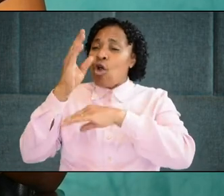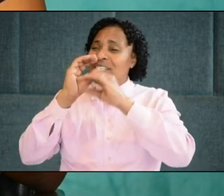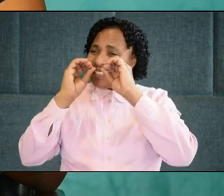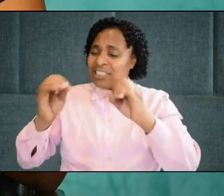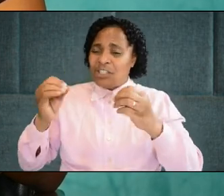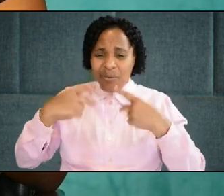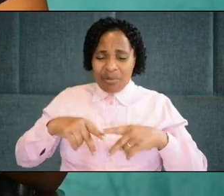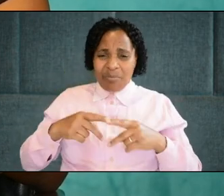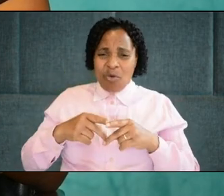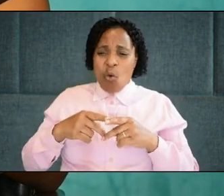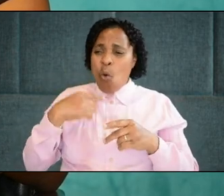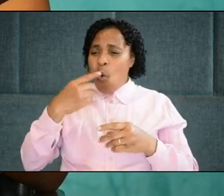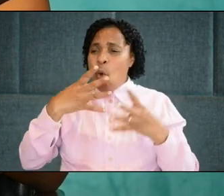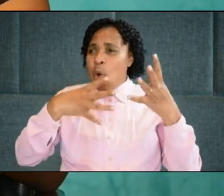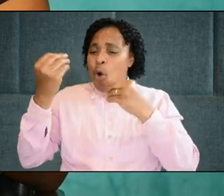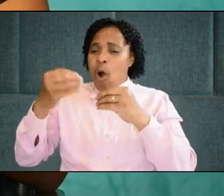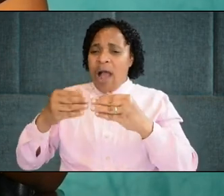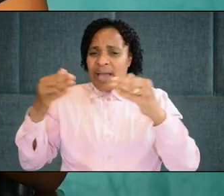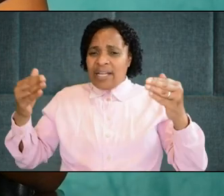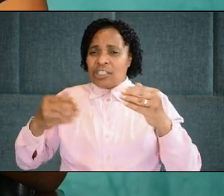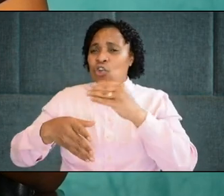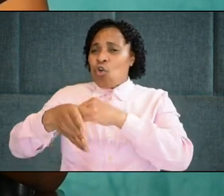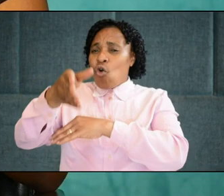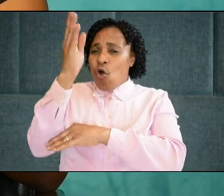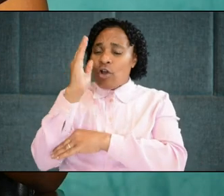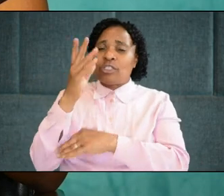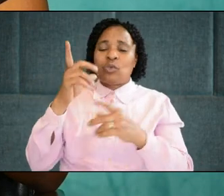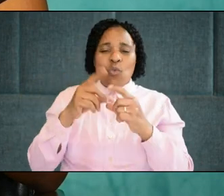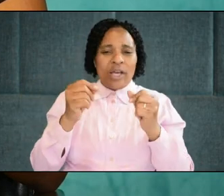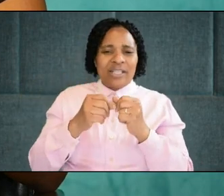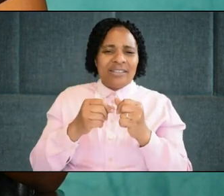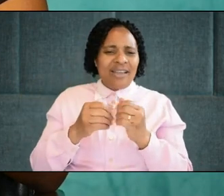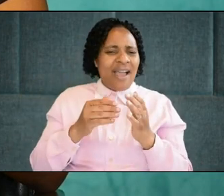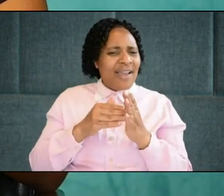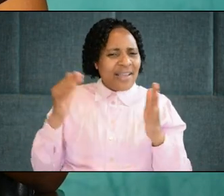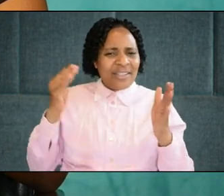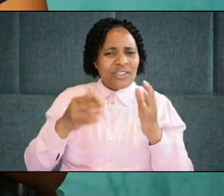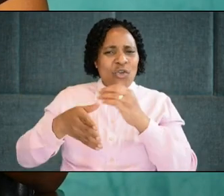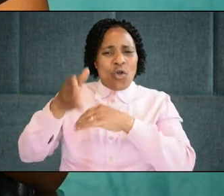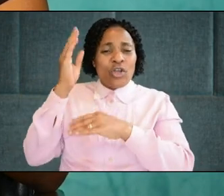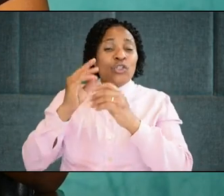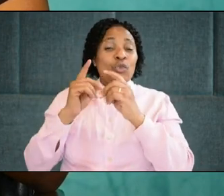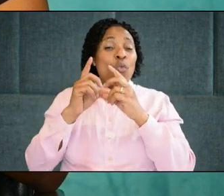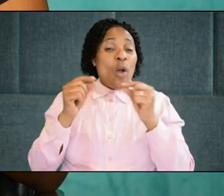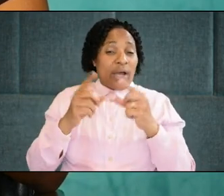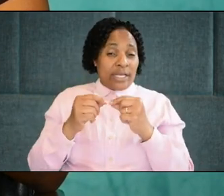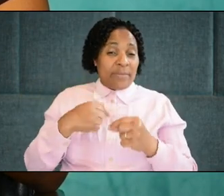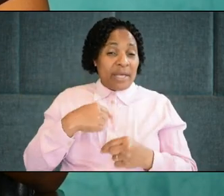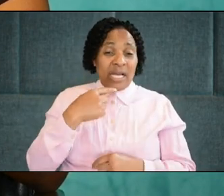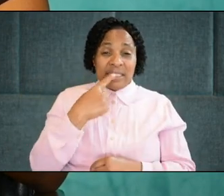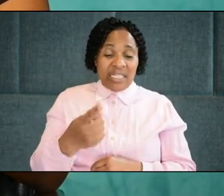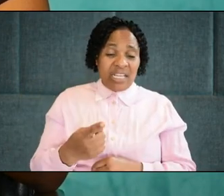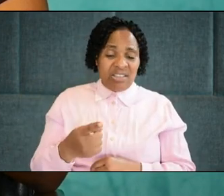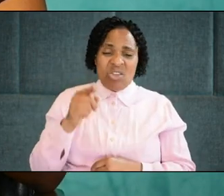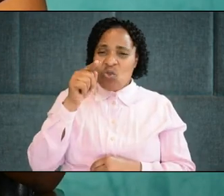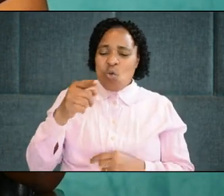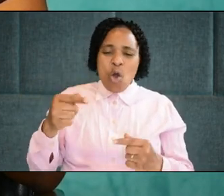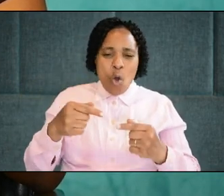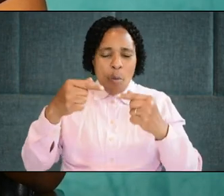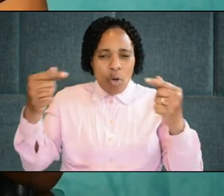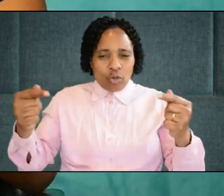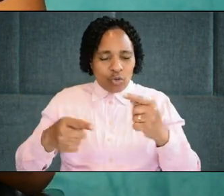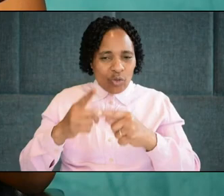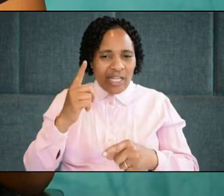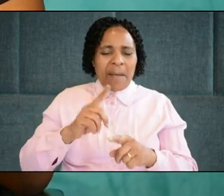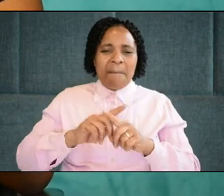against God's word, I'd like to say that he's not really opposed to killing them because